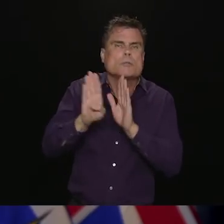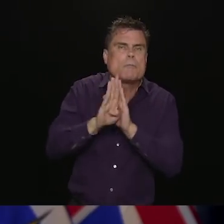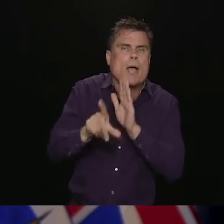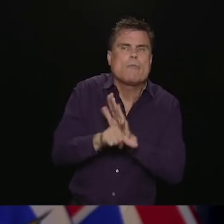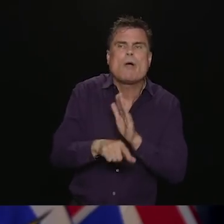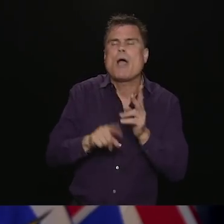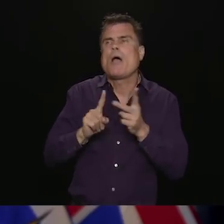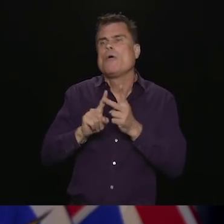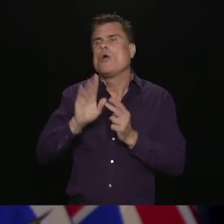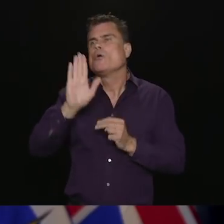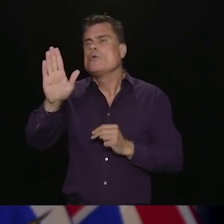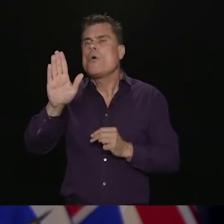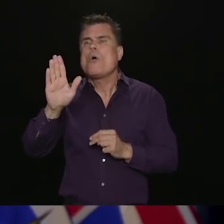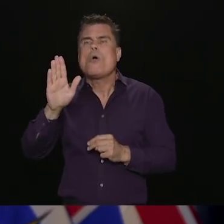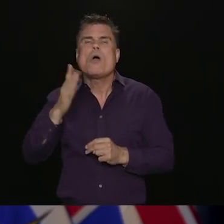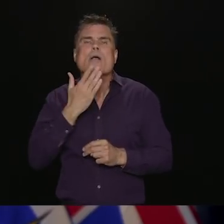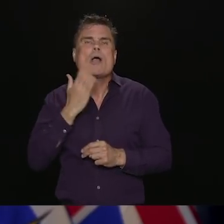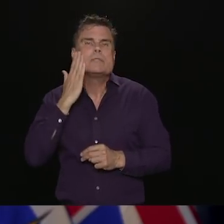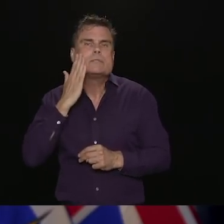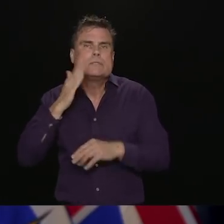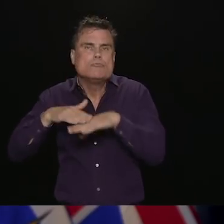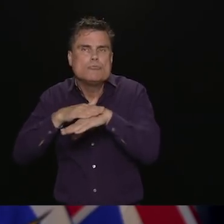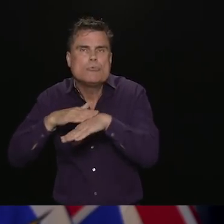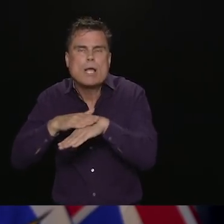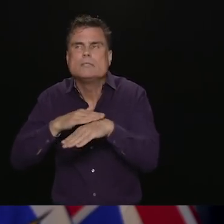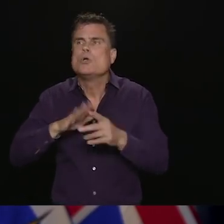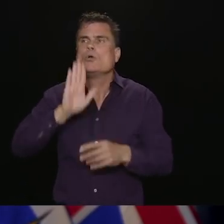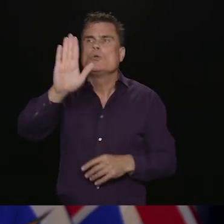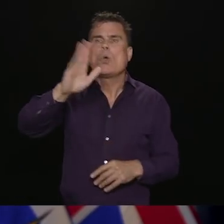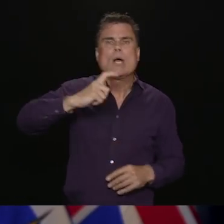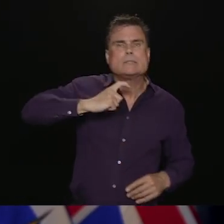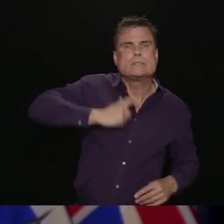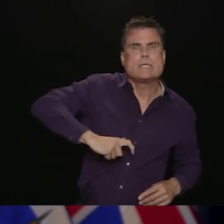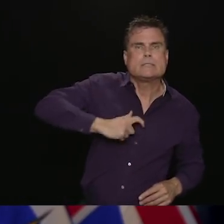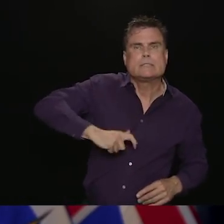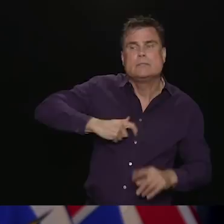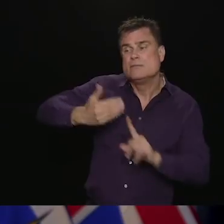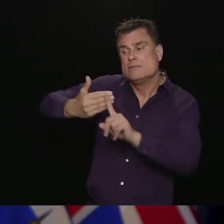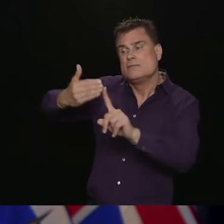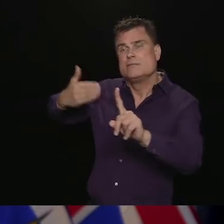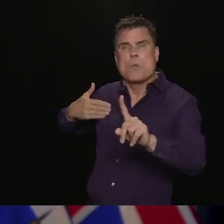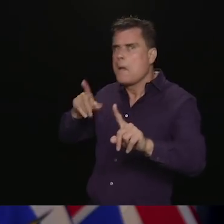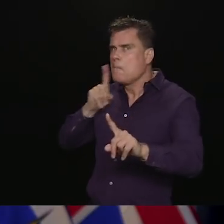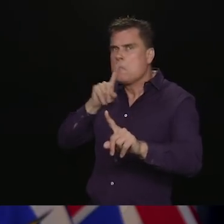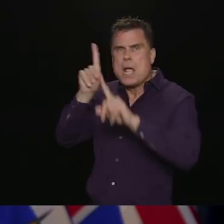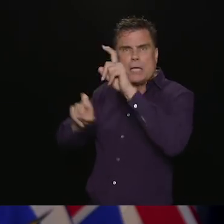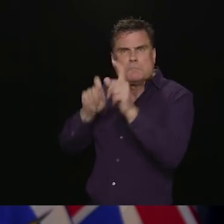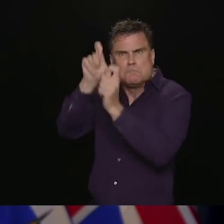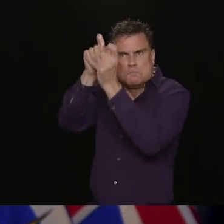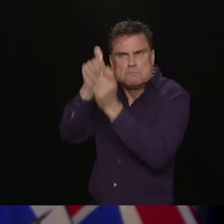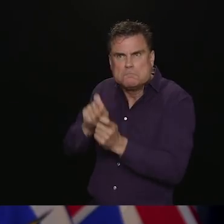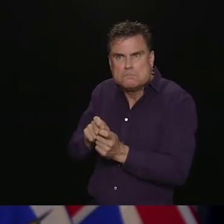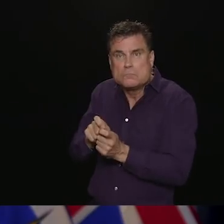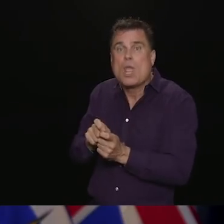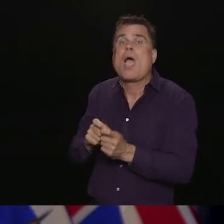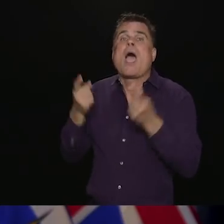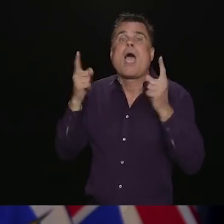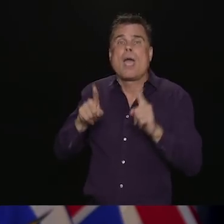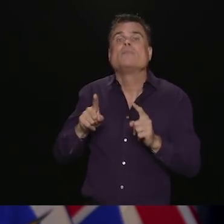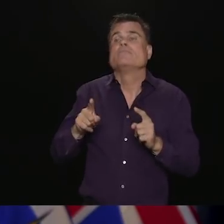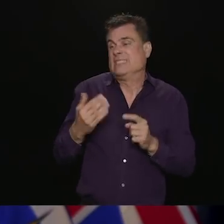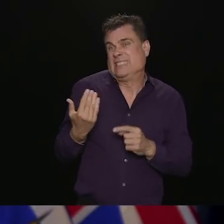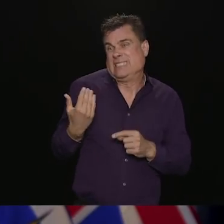it is geographically, which helps us understand a little bit, as well as the surveys that we've done and the work that we're doing on